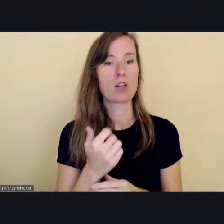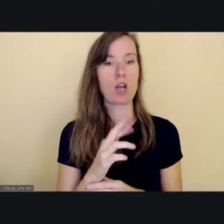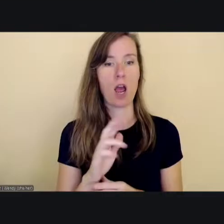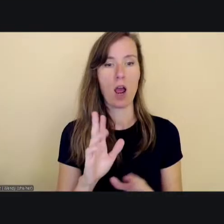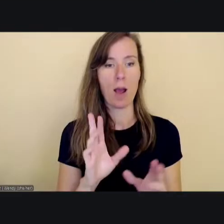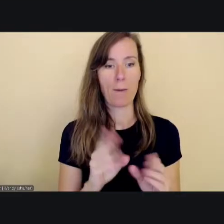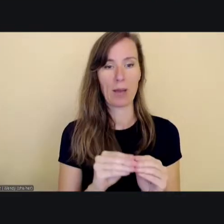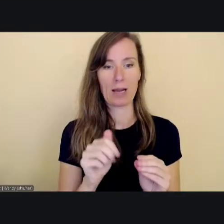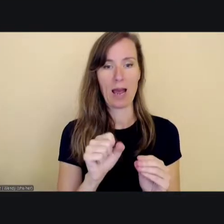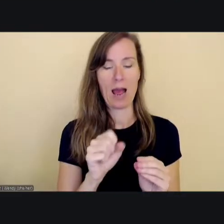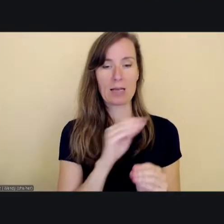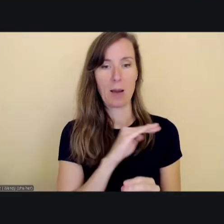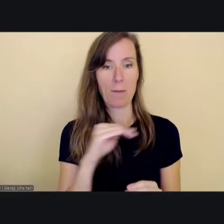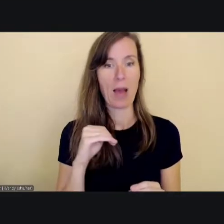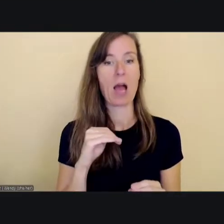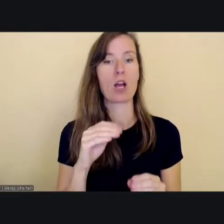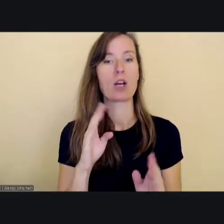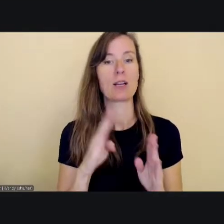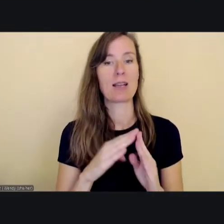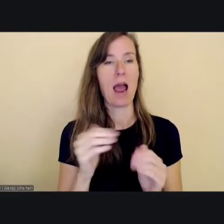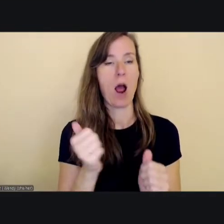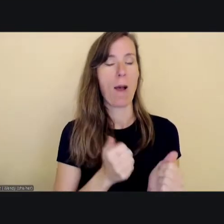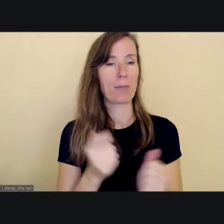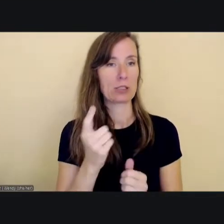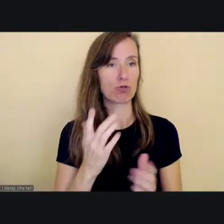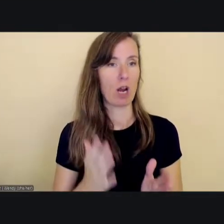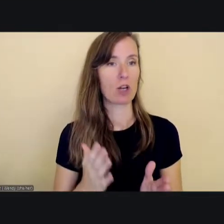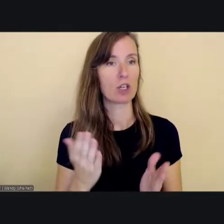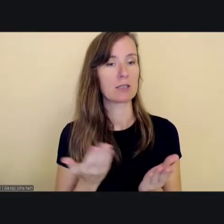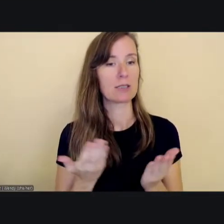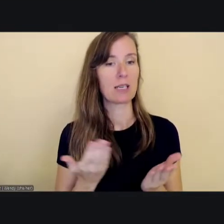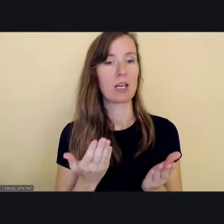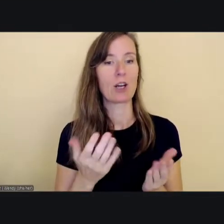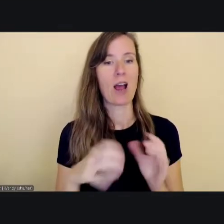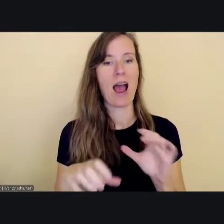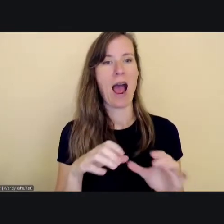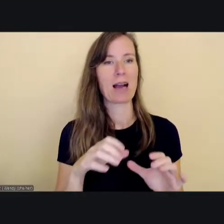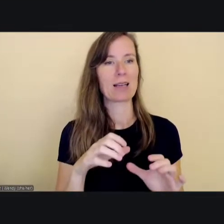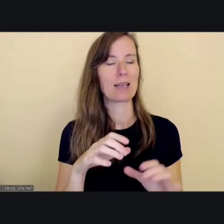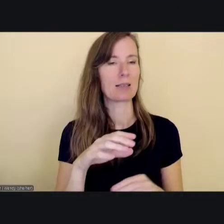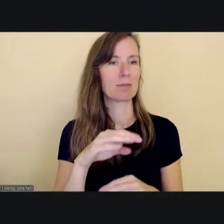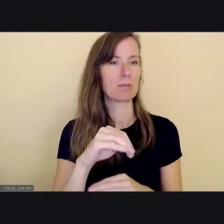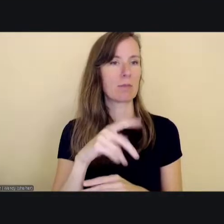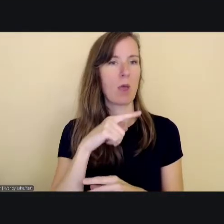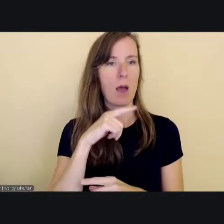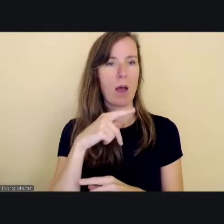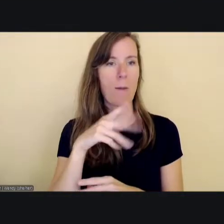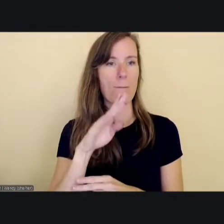The acting public works director is here. The acting chief of police is here.